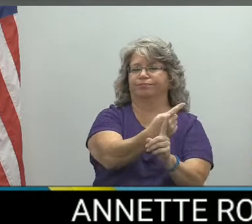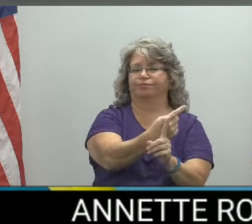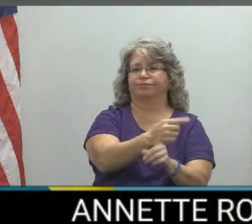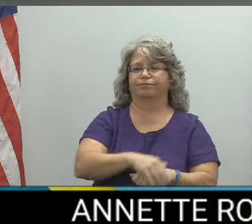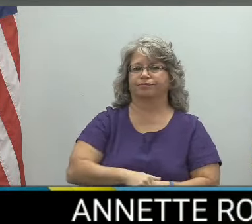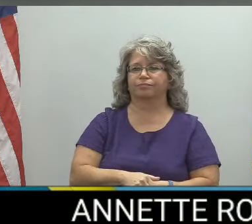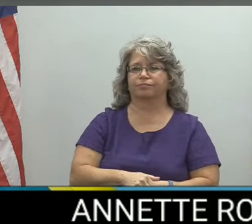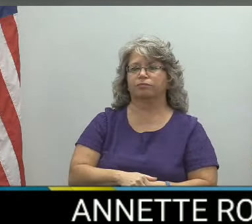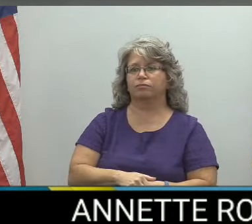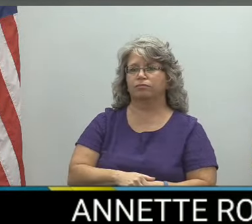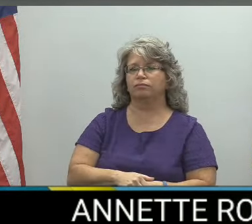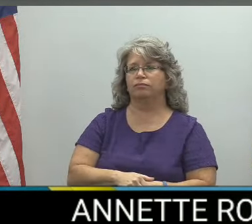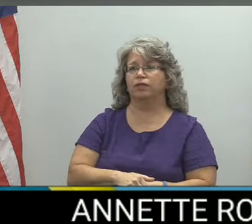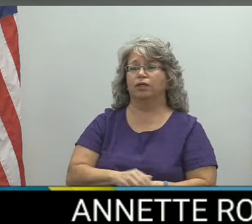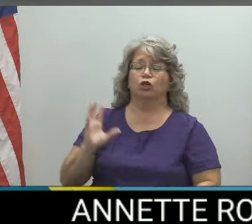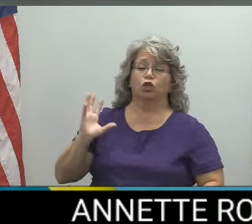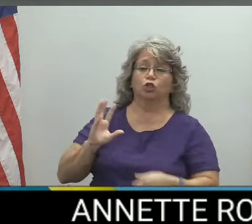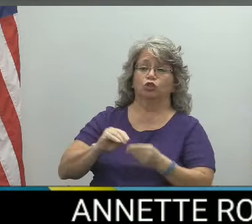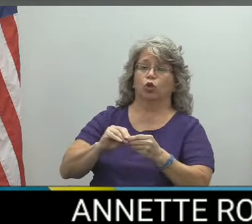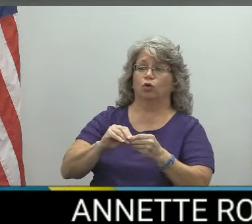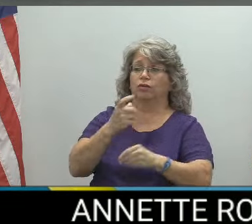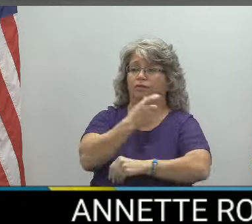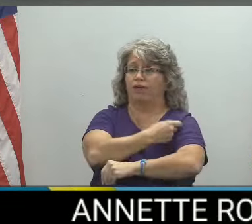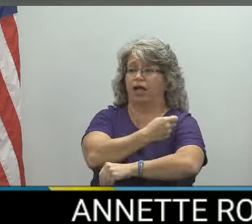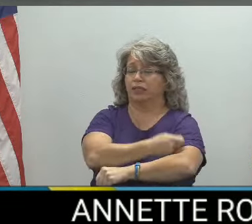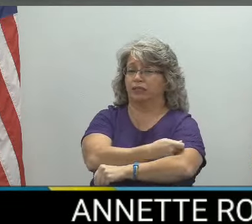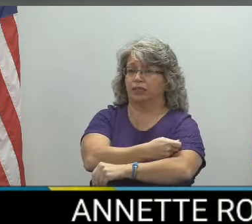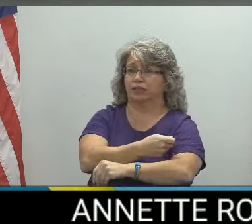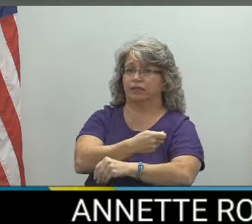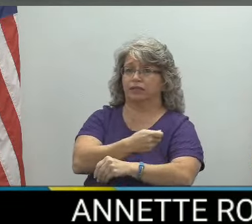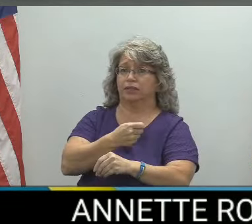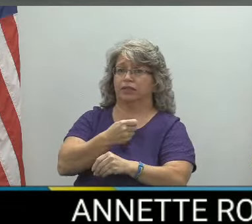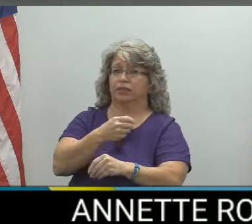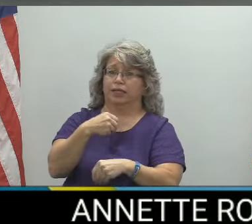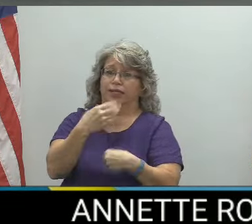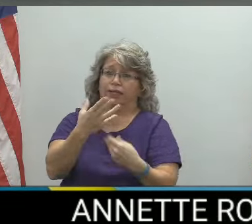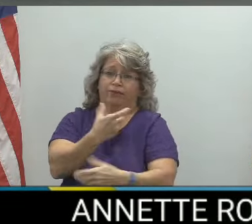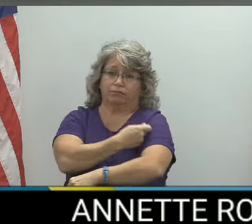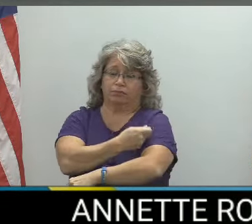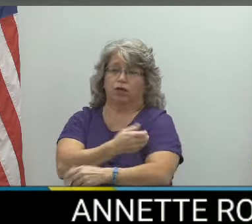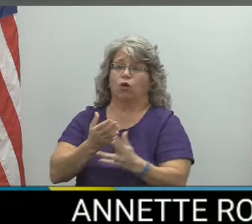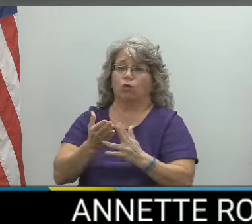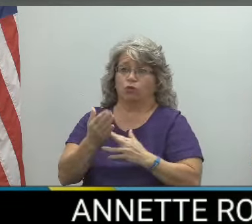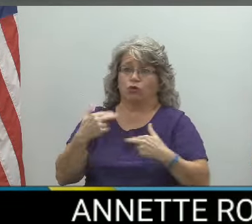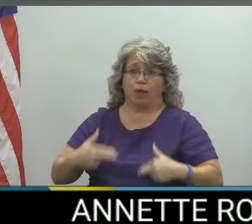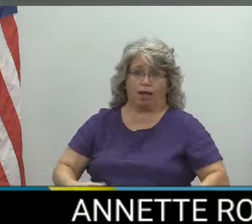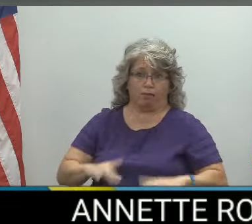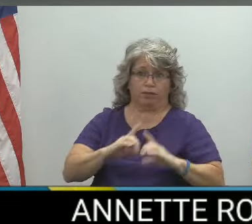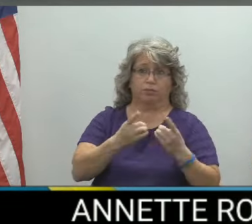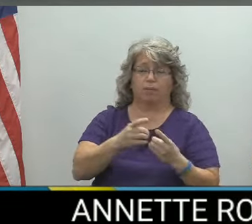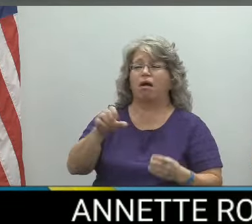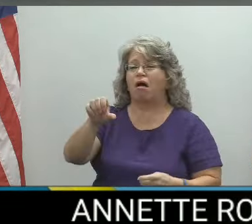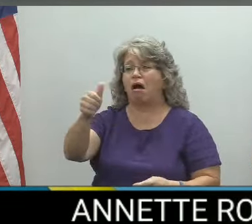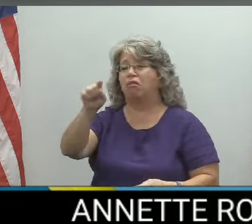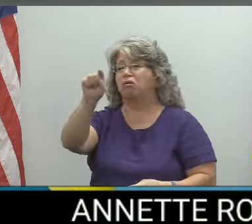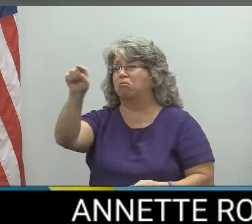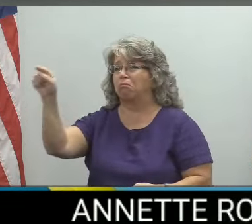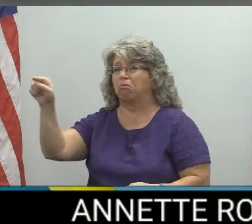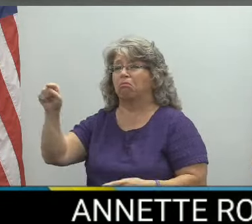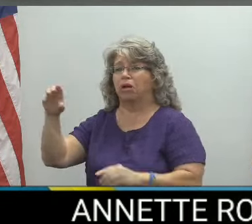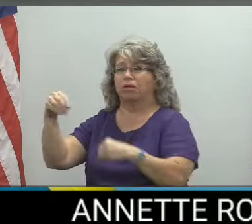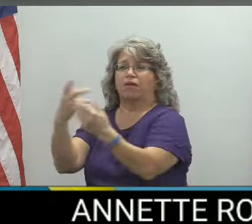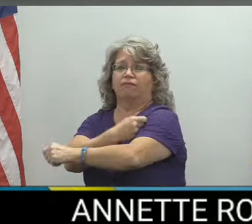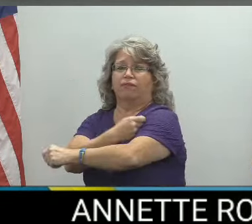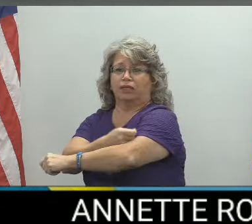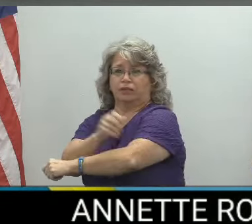vaccines administered by the health district, there's other providers in our community that we're very grateful to that are still vaccinating. For the health